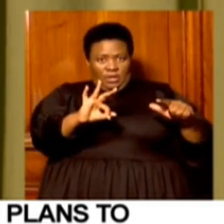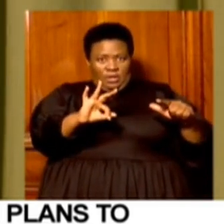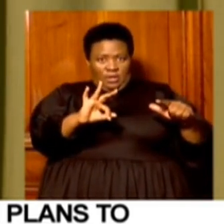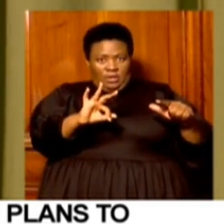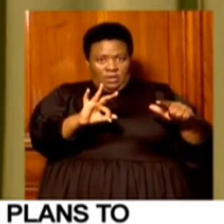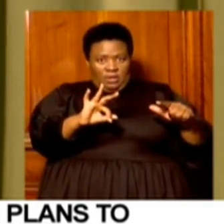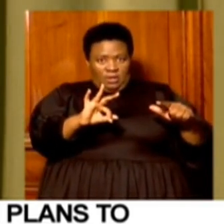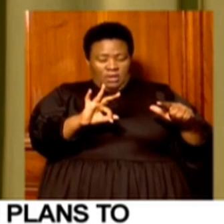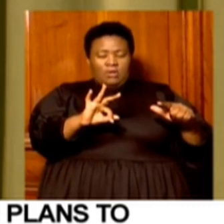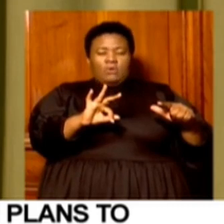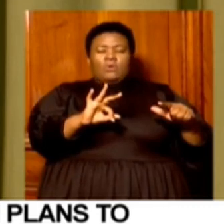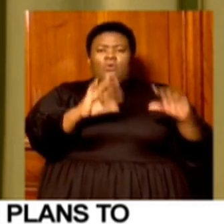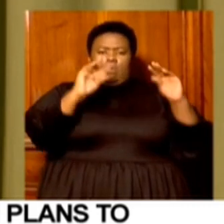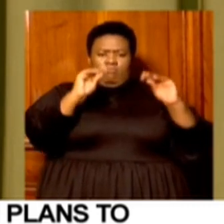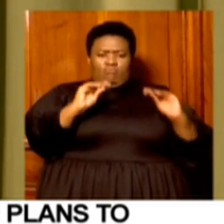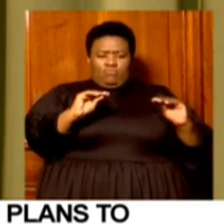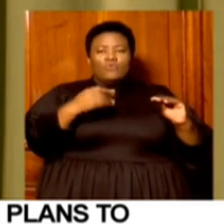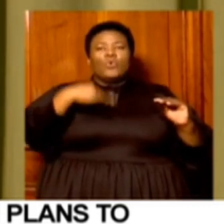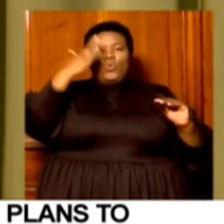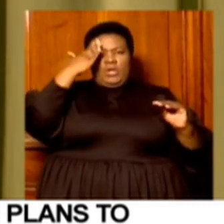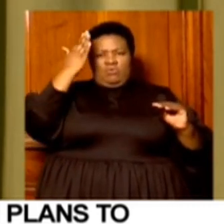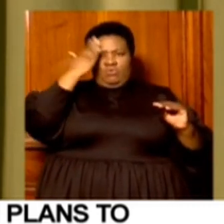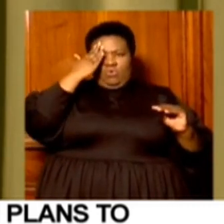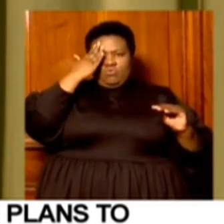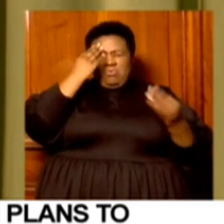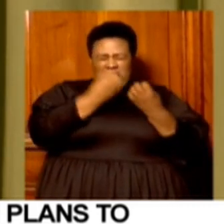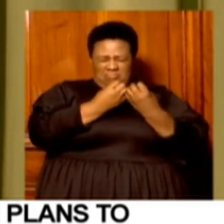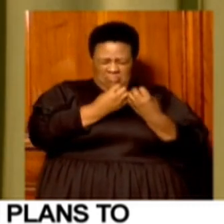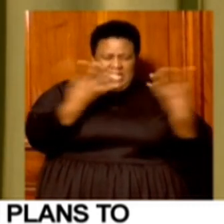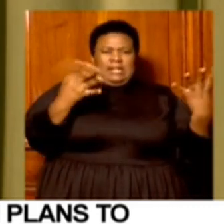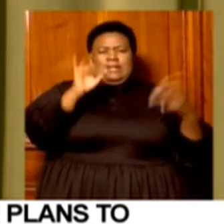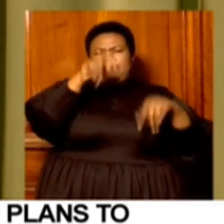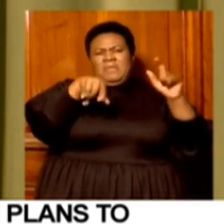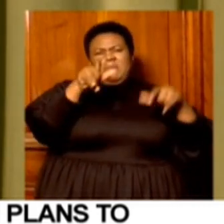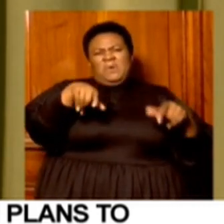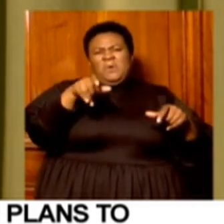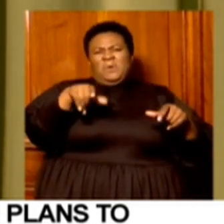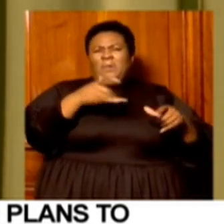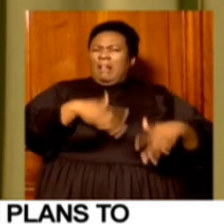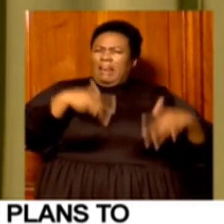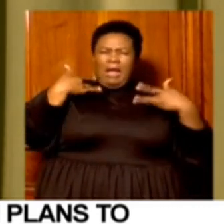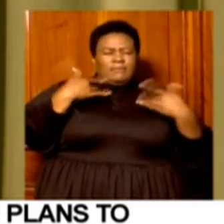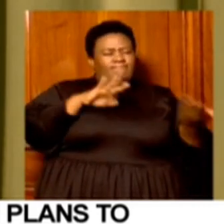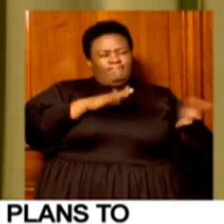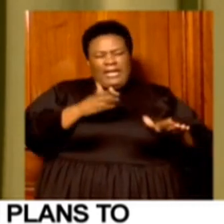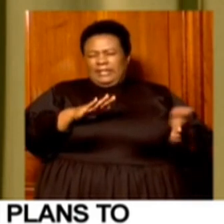fact that there are many lives that were lost because of car accidents,